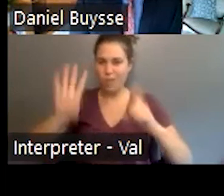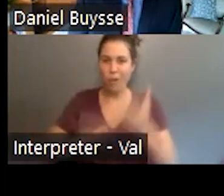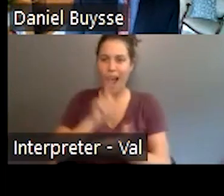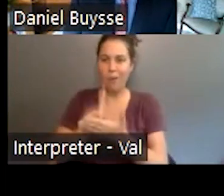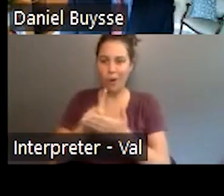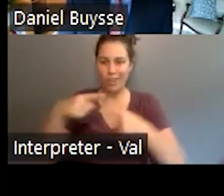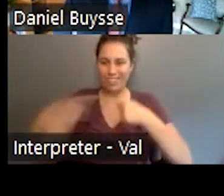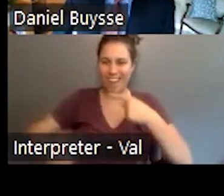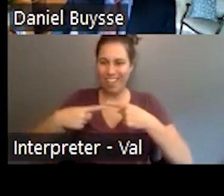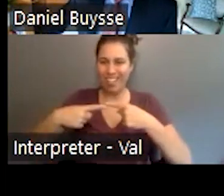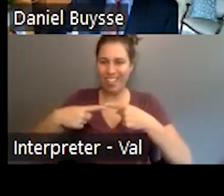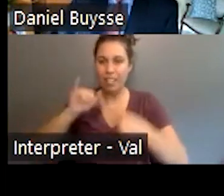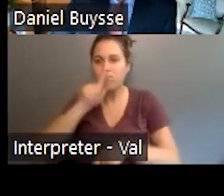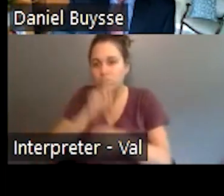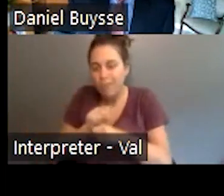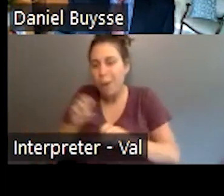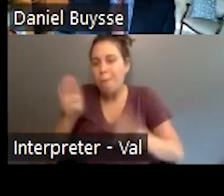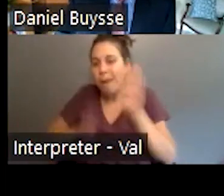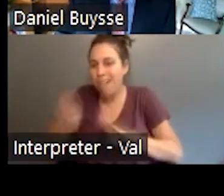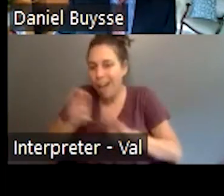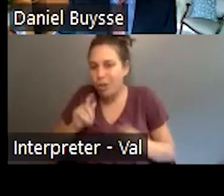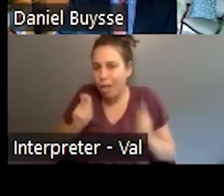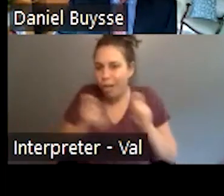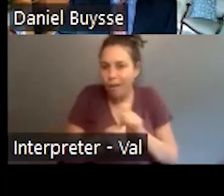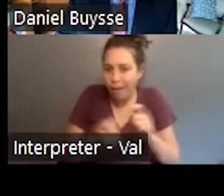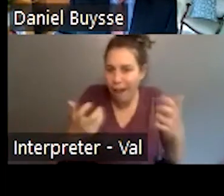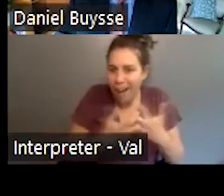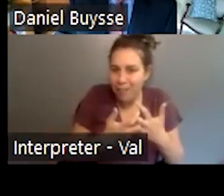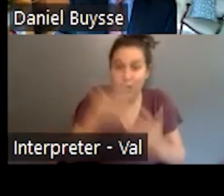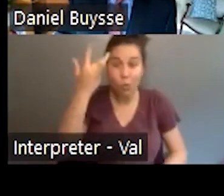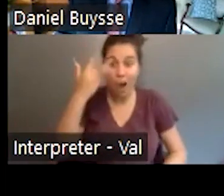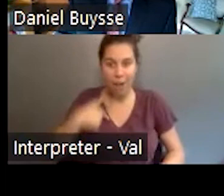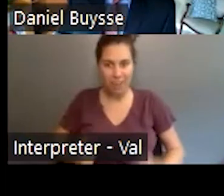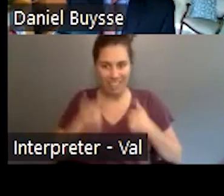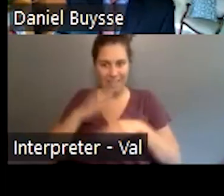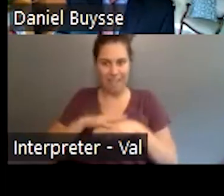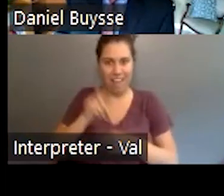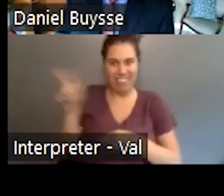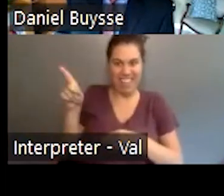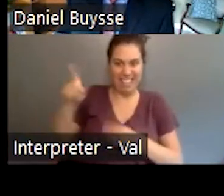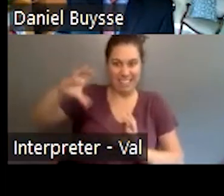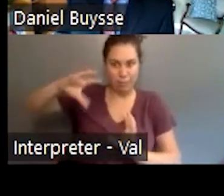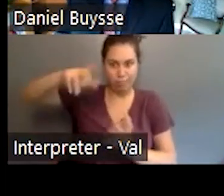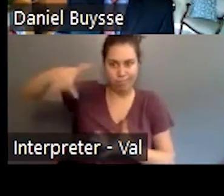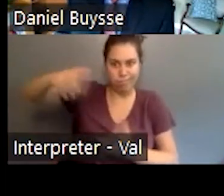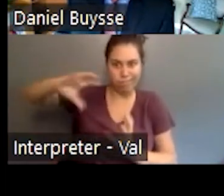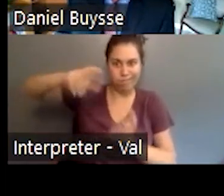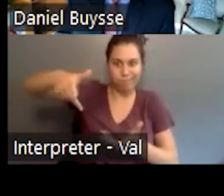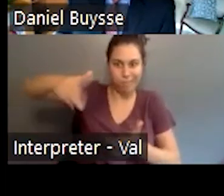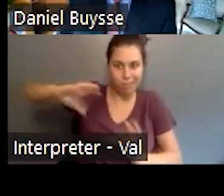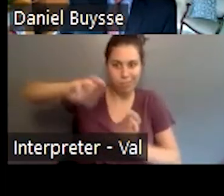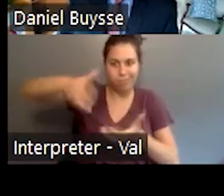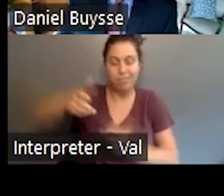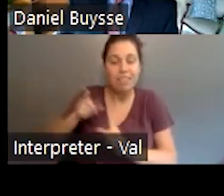a biological adaptation to the fact that we live on this rapidly rotating planet that gives us